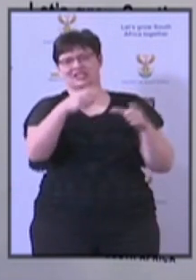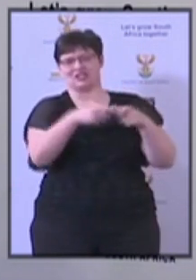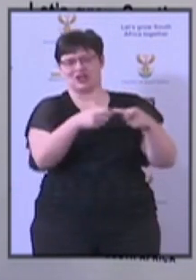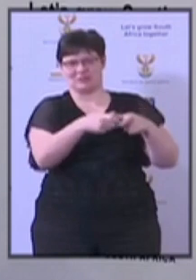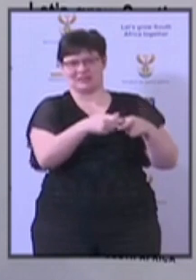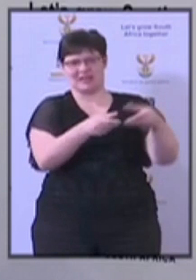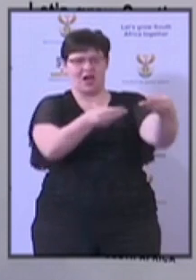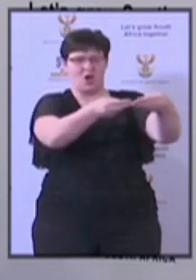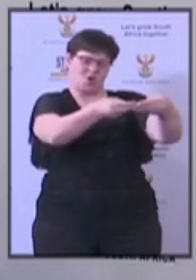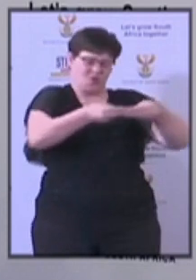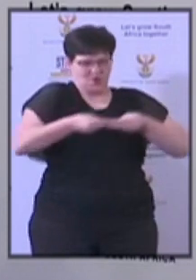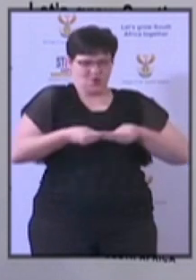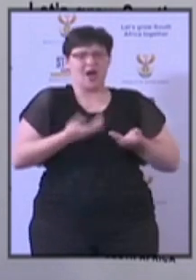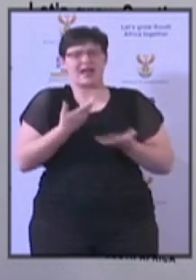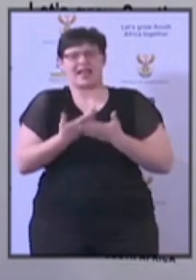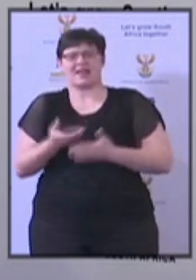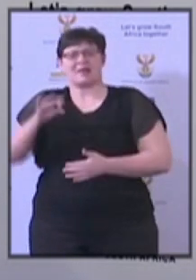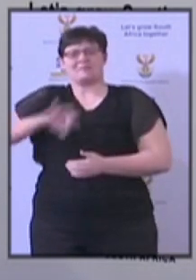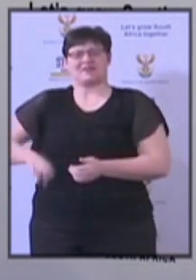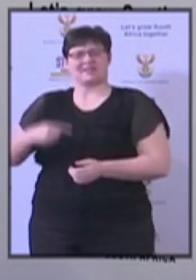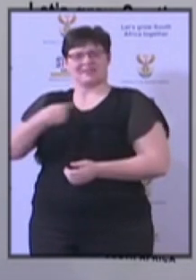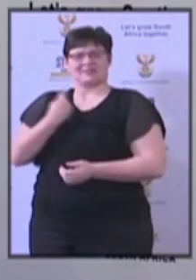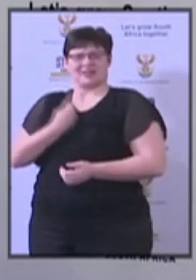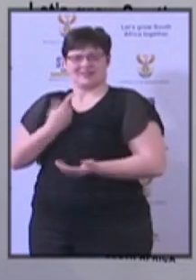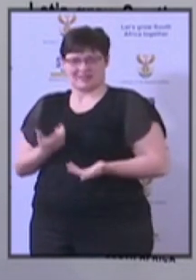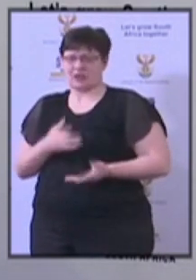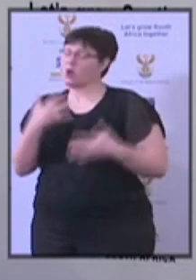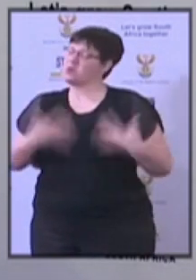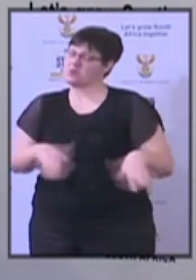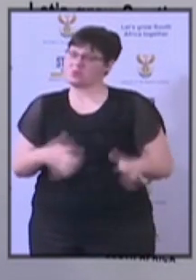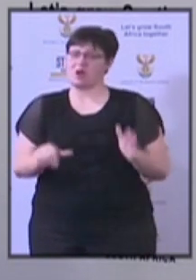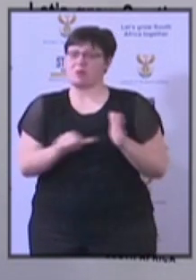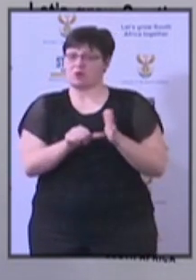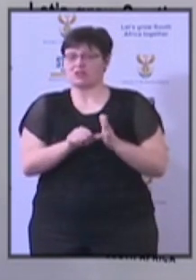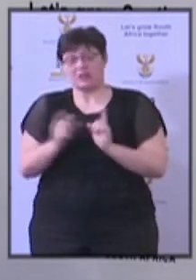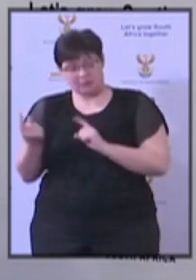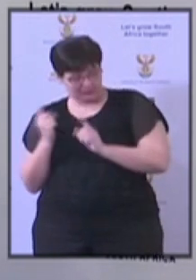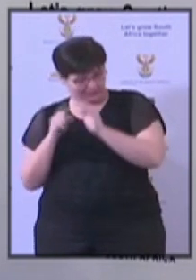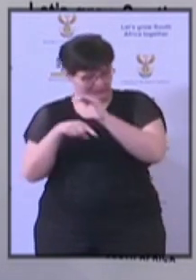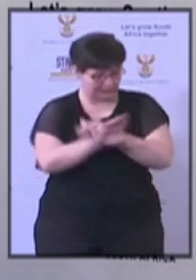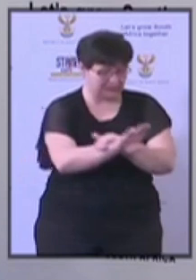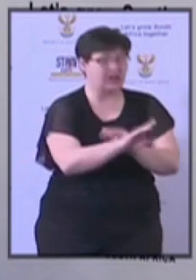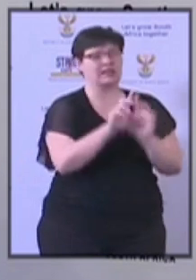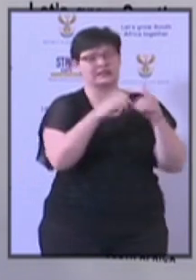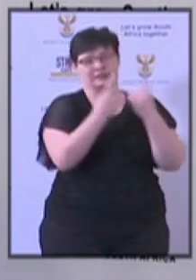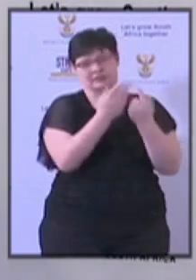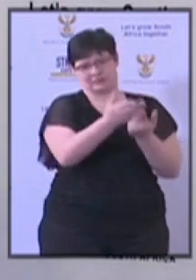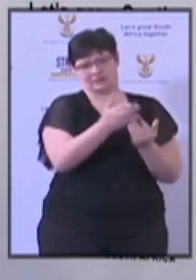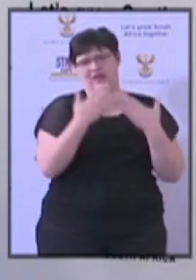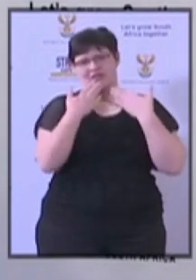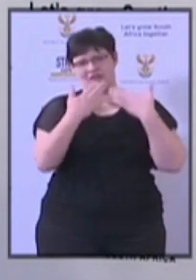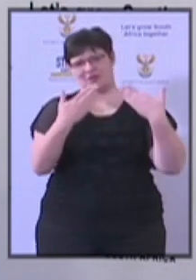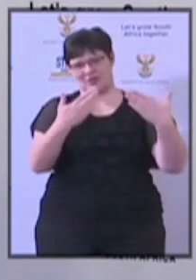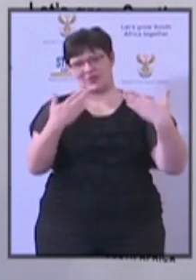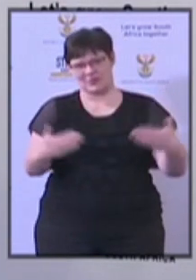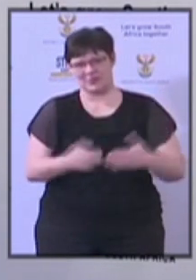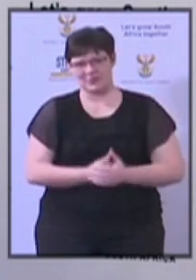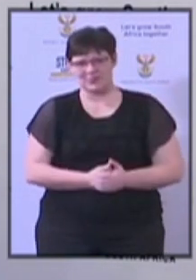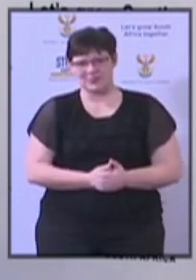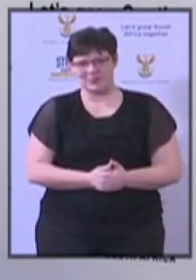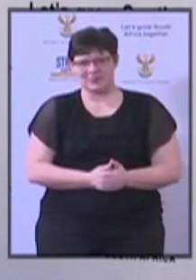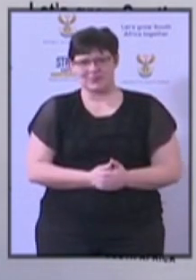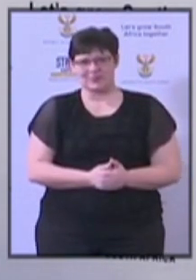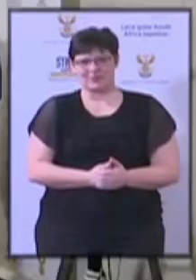use them for their own benefit. That is very important that they collect their identity document. Thank you very much.